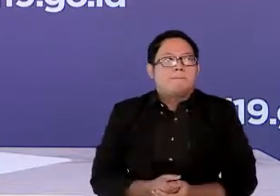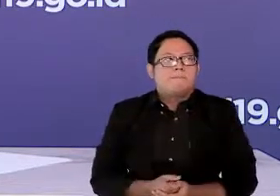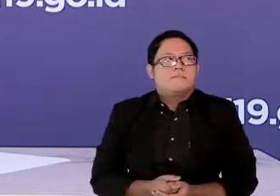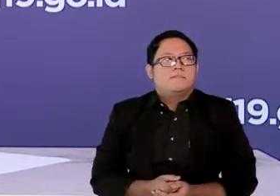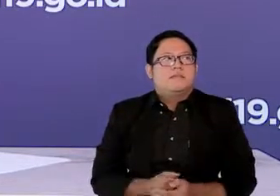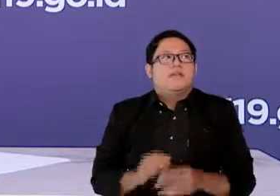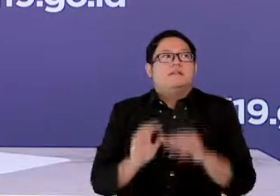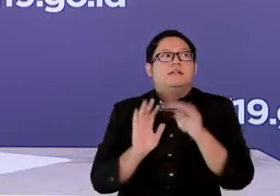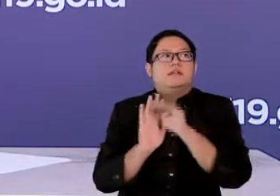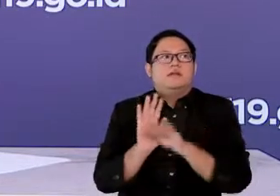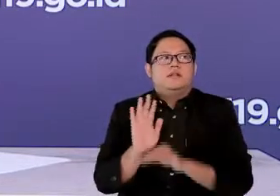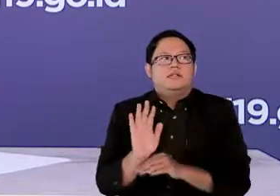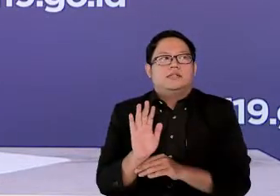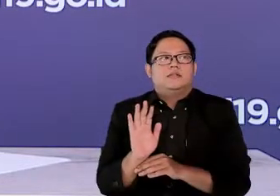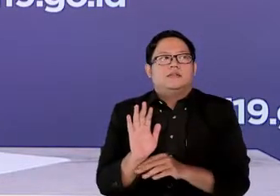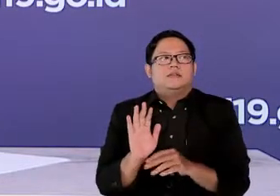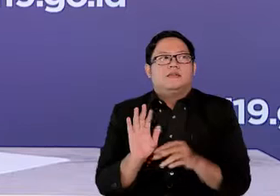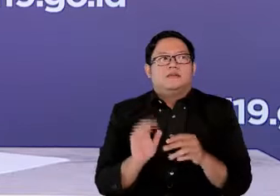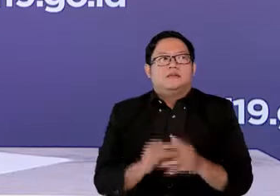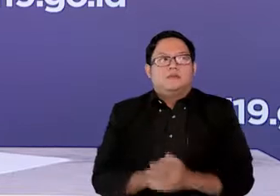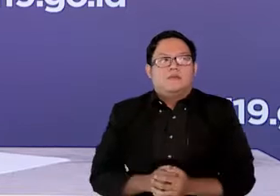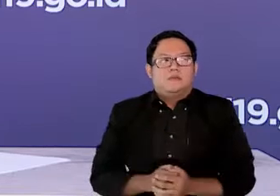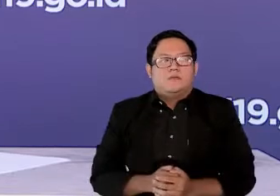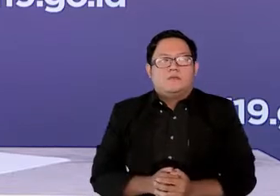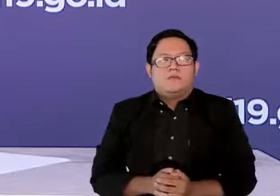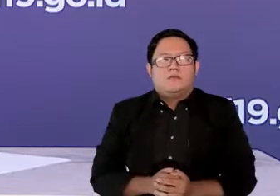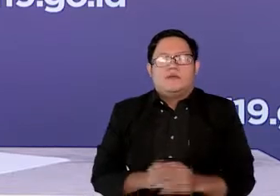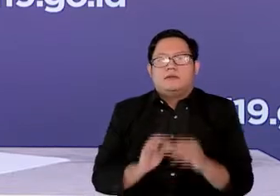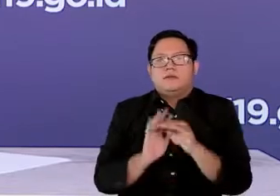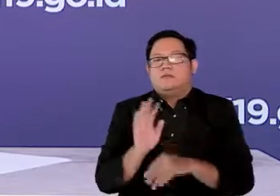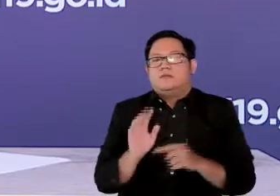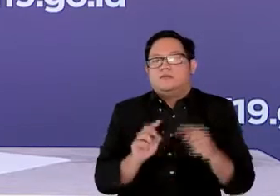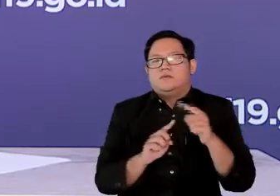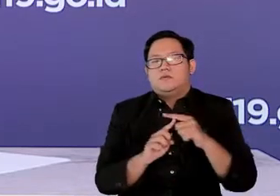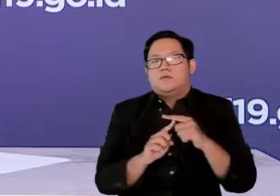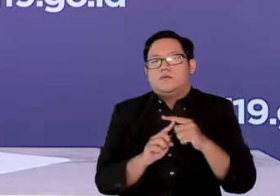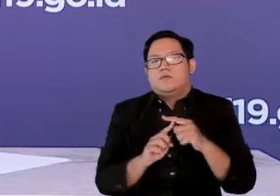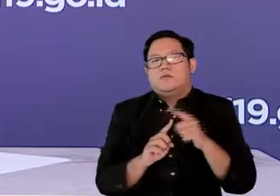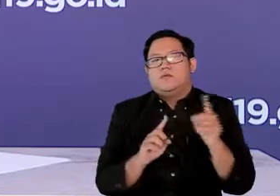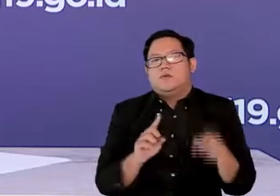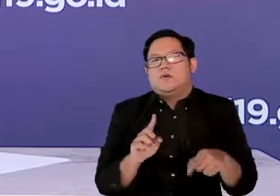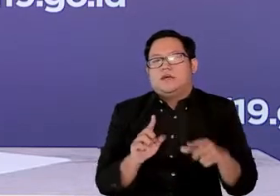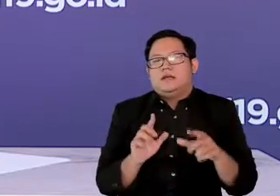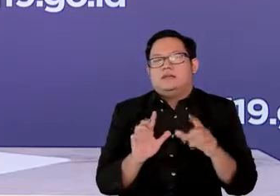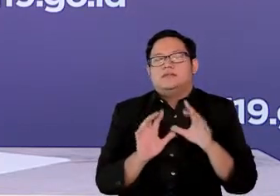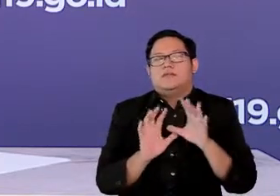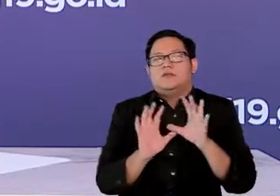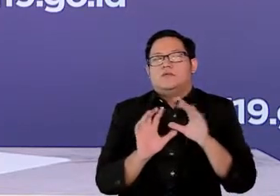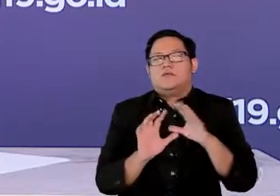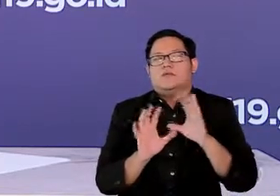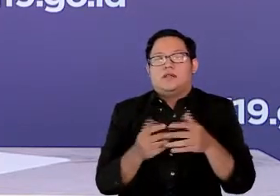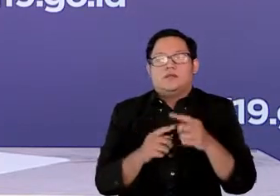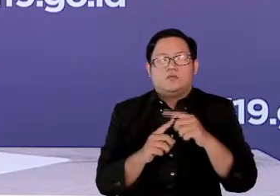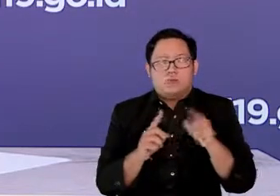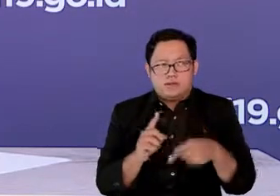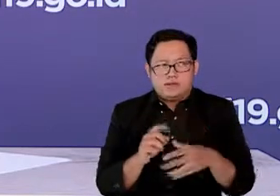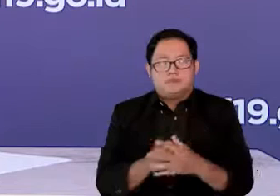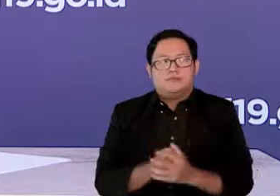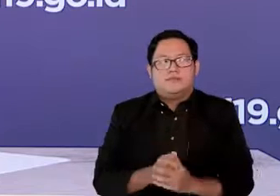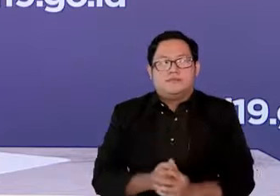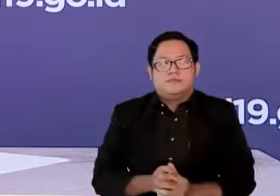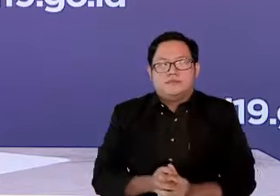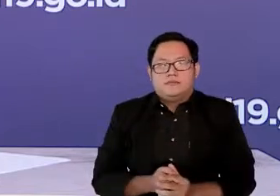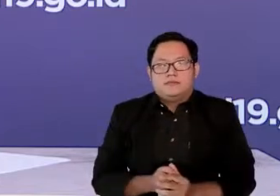of the Task Force Circular number 18 of 2021 are effective from today. These